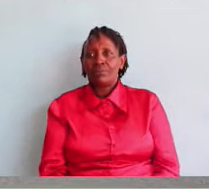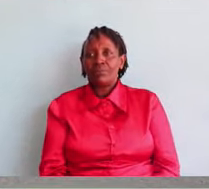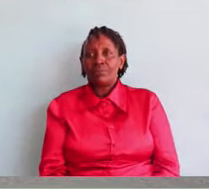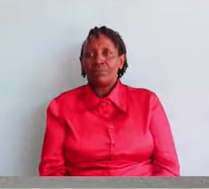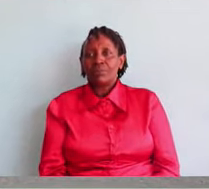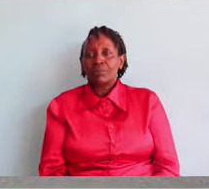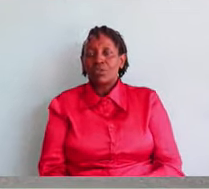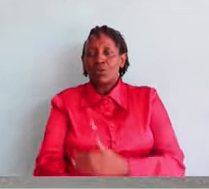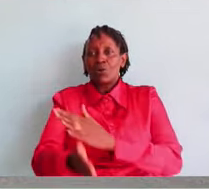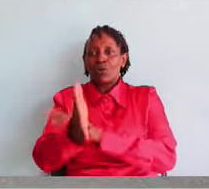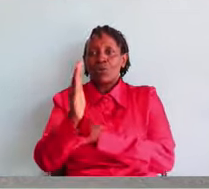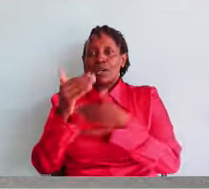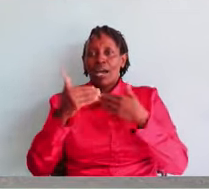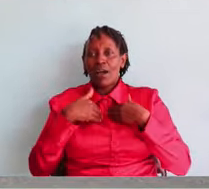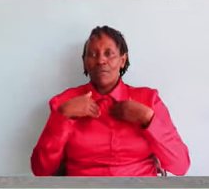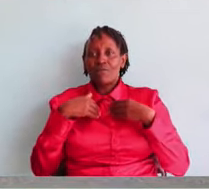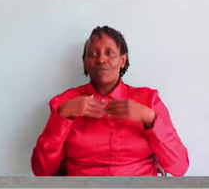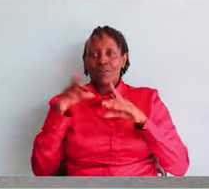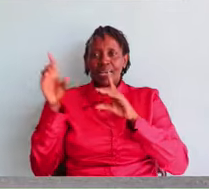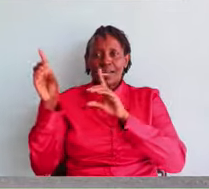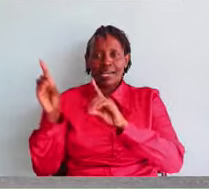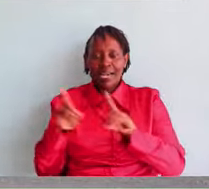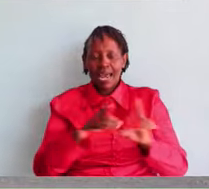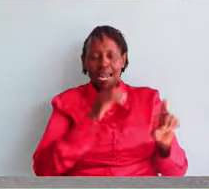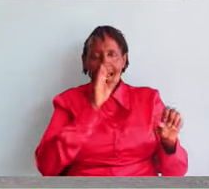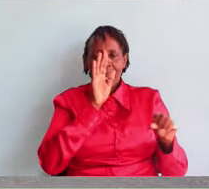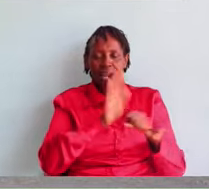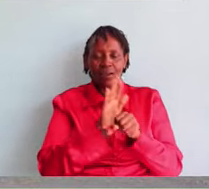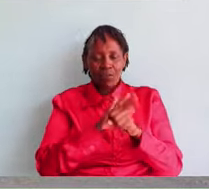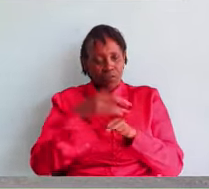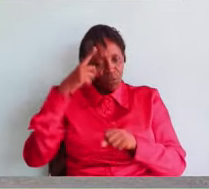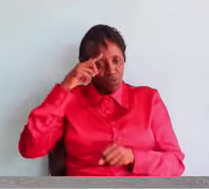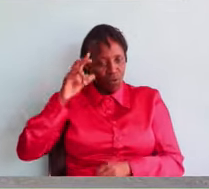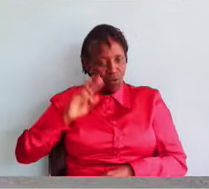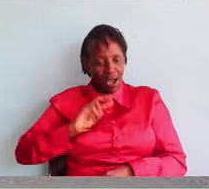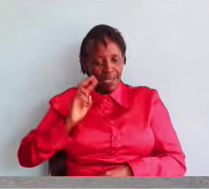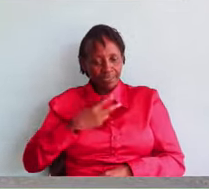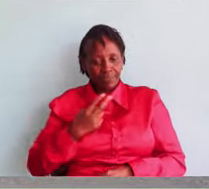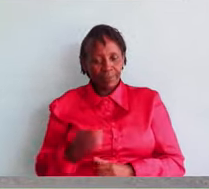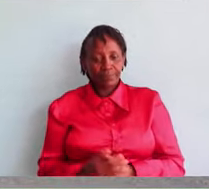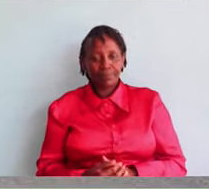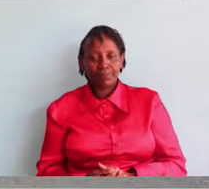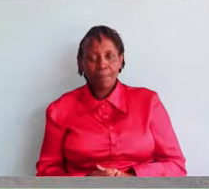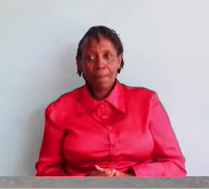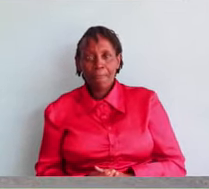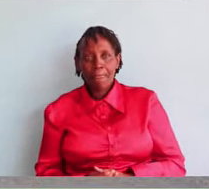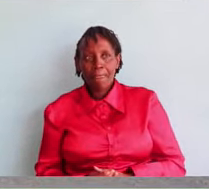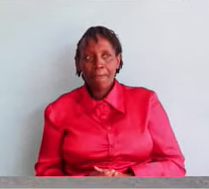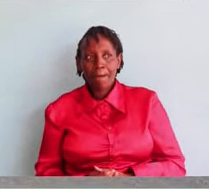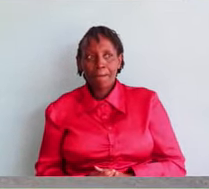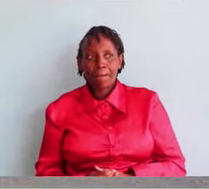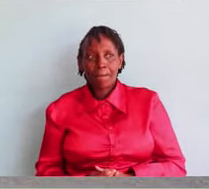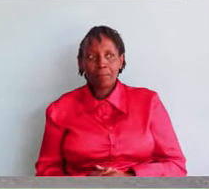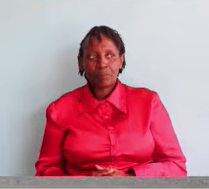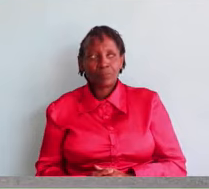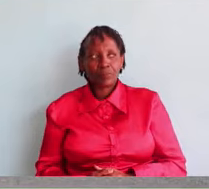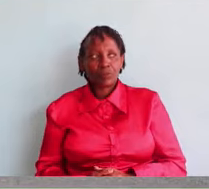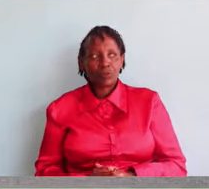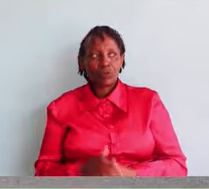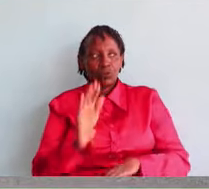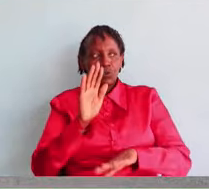God has done so much for us, blessed us through Christ Jesus, made a way for us to call